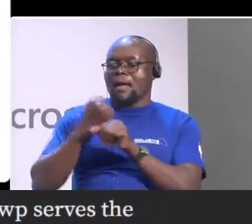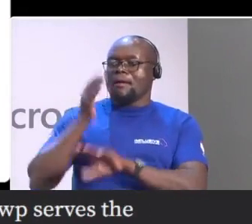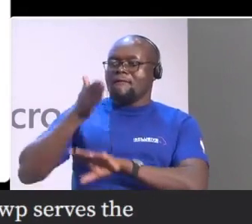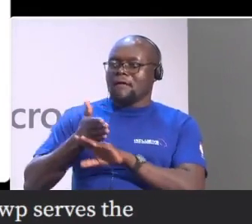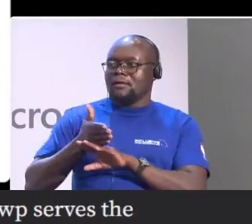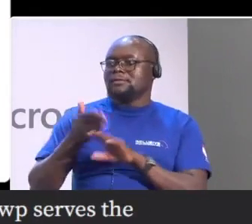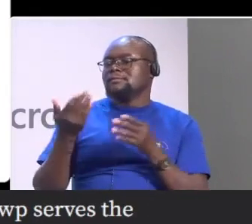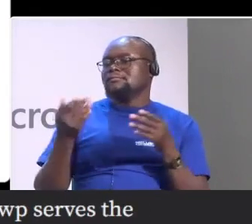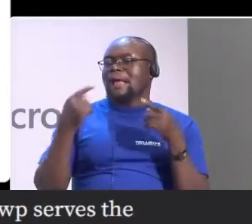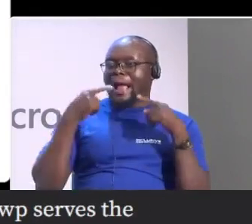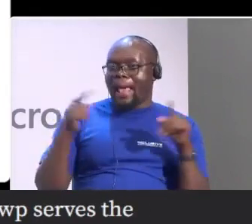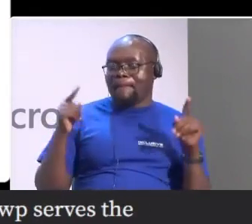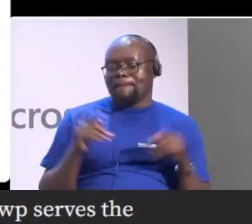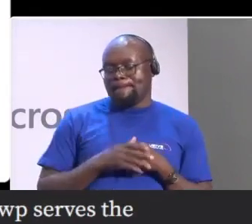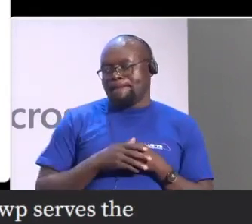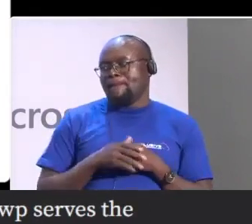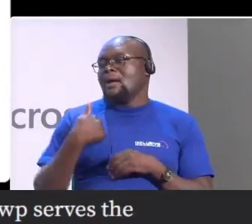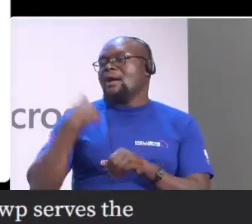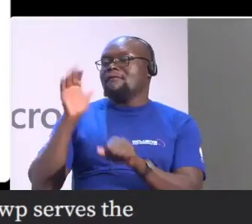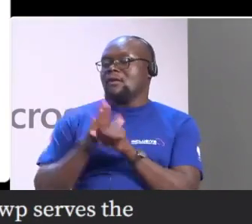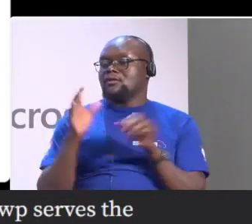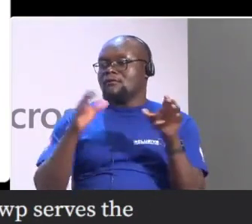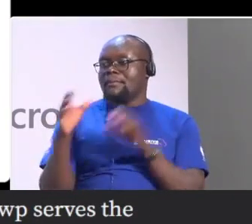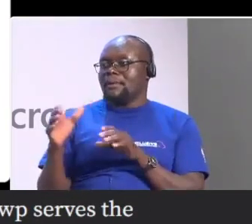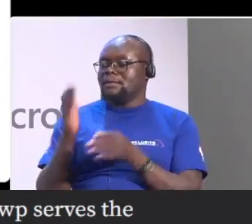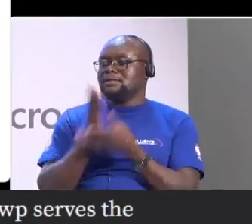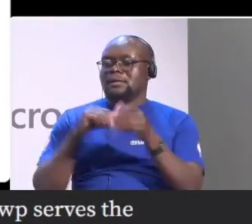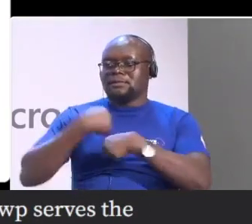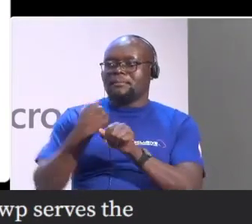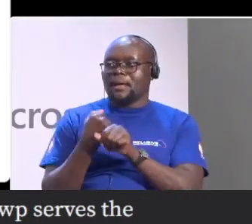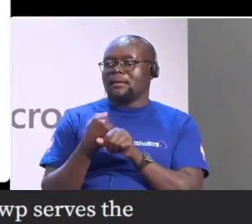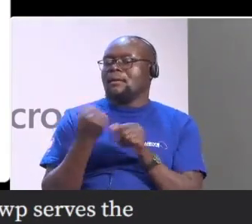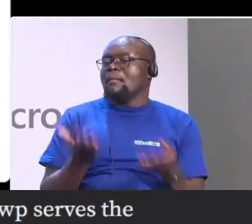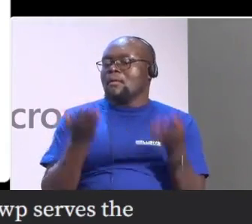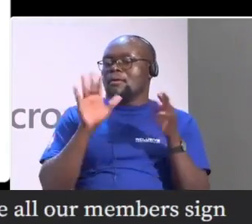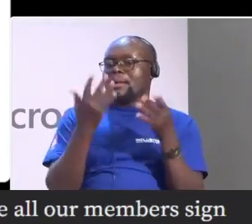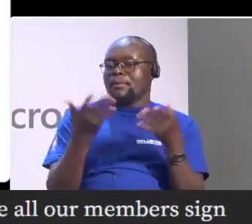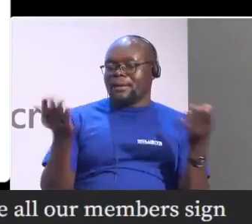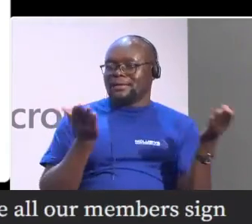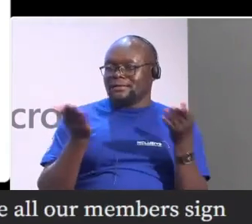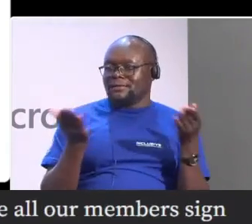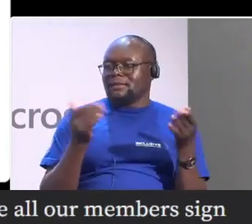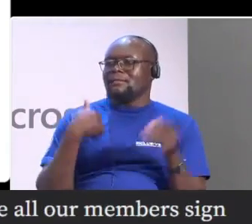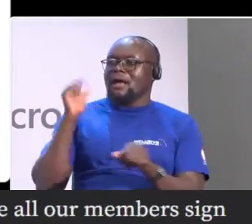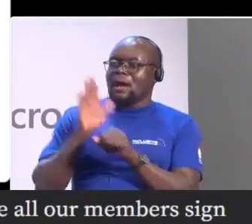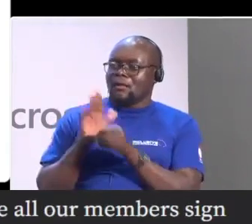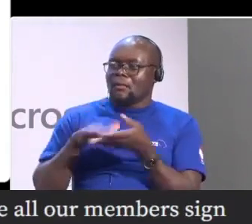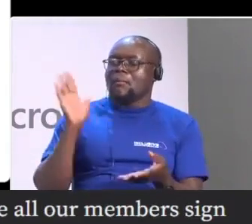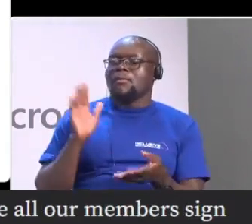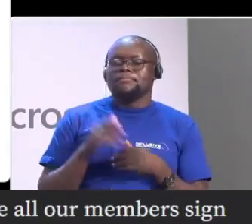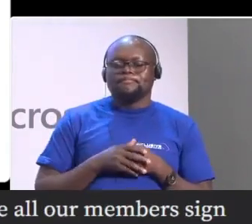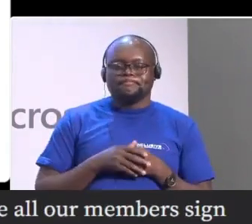which I think is very important. And there's a lot of companies out there sometimes that may promote their products and services a little bit more